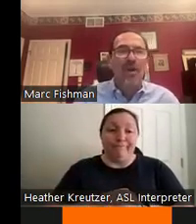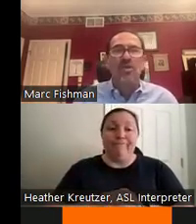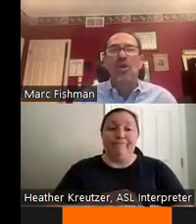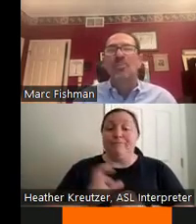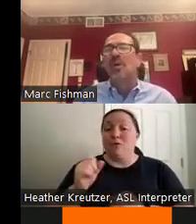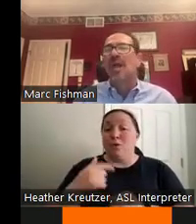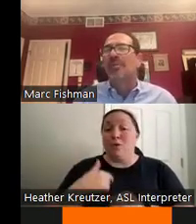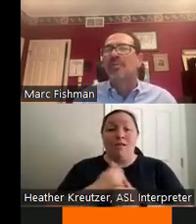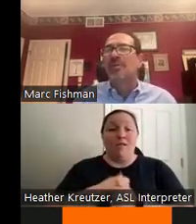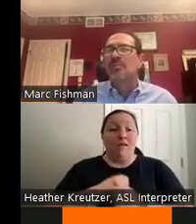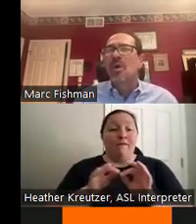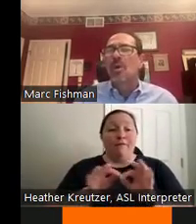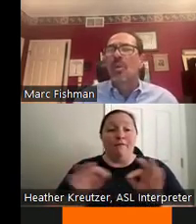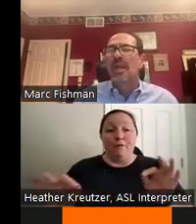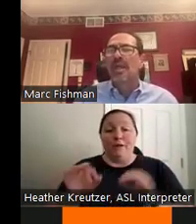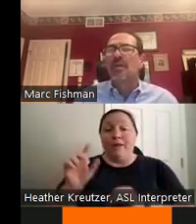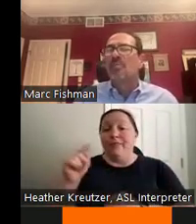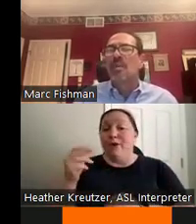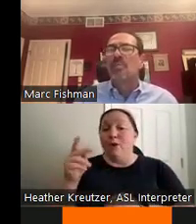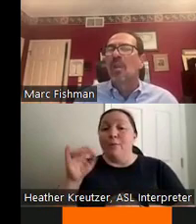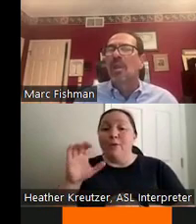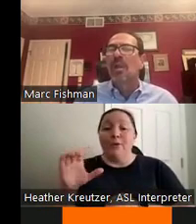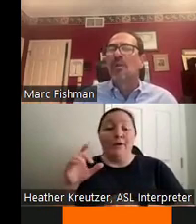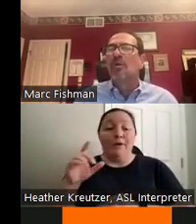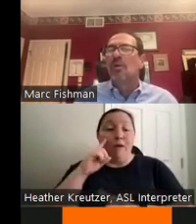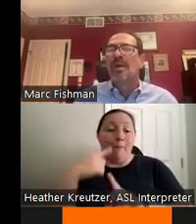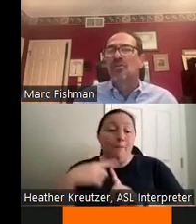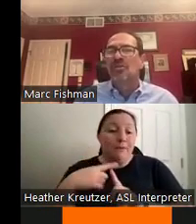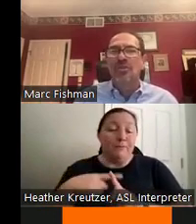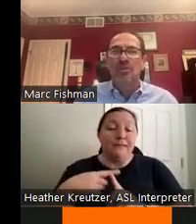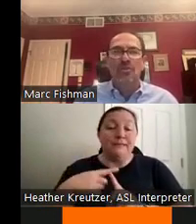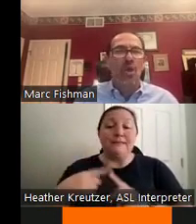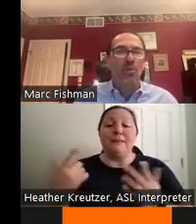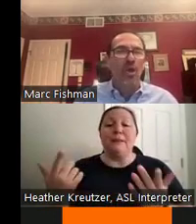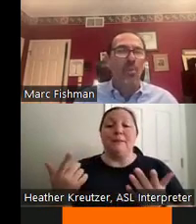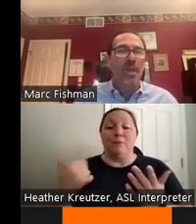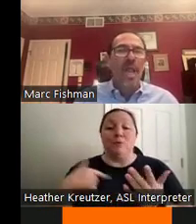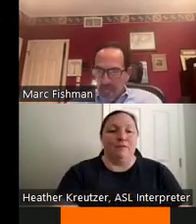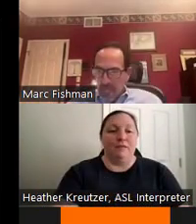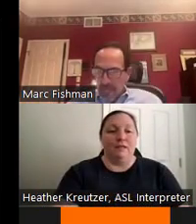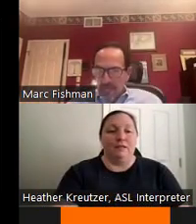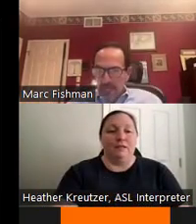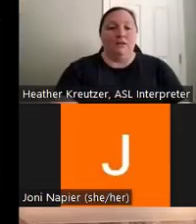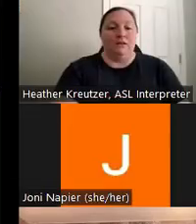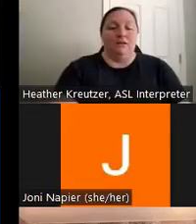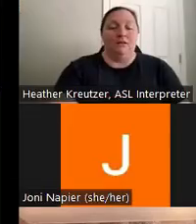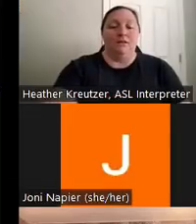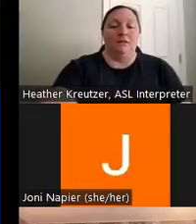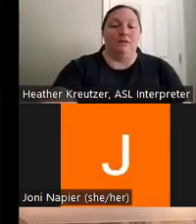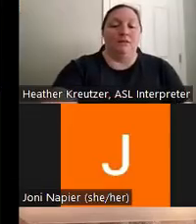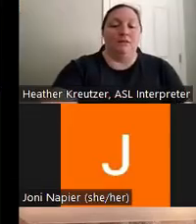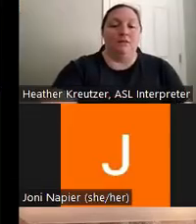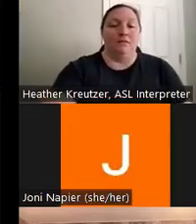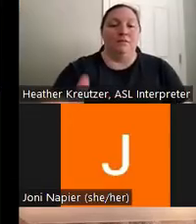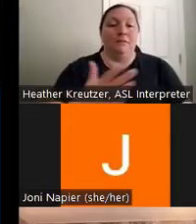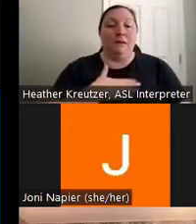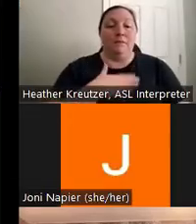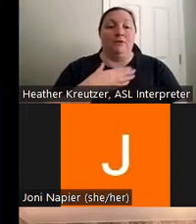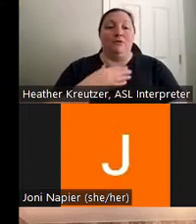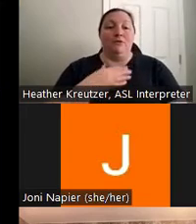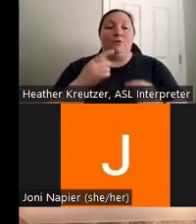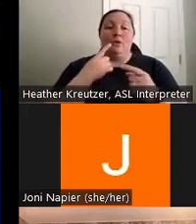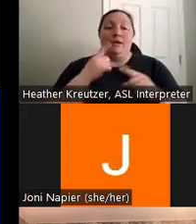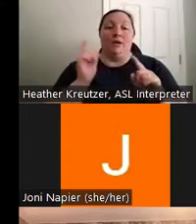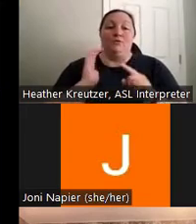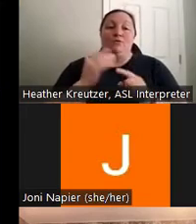I love the phrase therapeutic optimism. We want to give people the message that there's always hope. So I am pleased to announce our